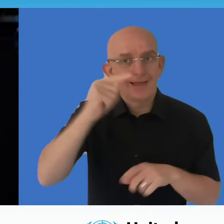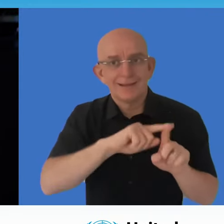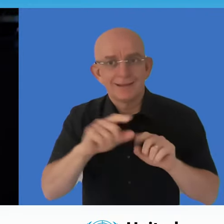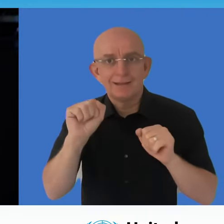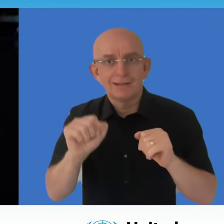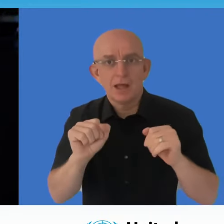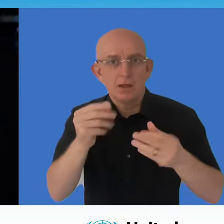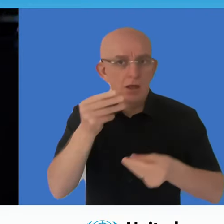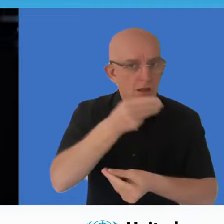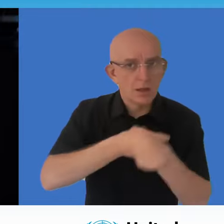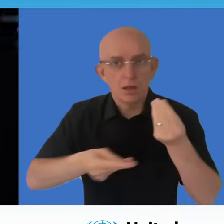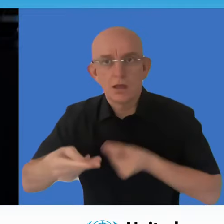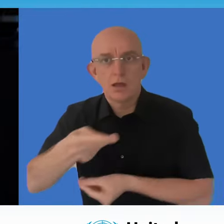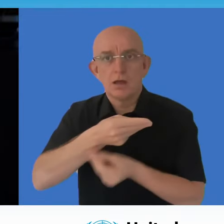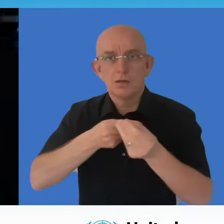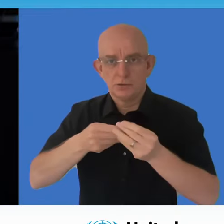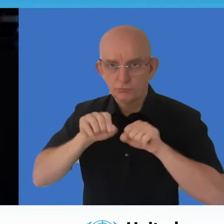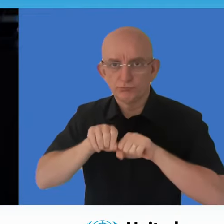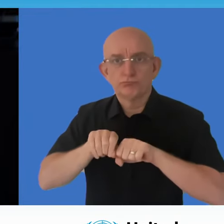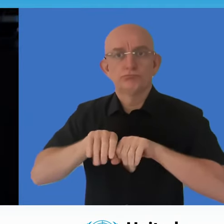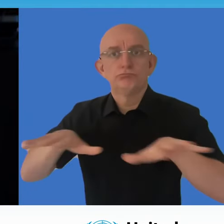our countries, to our positions?